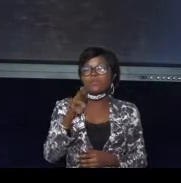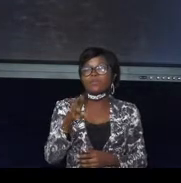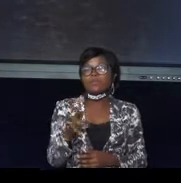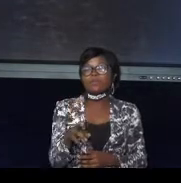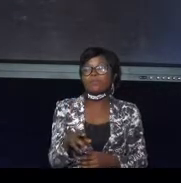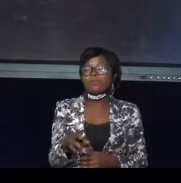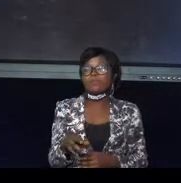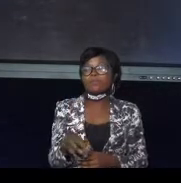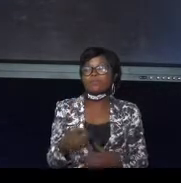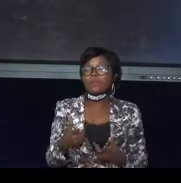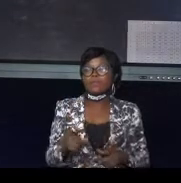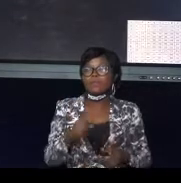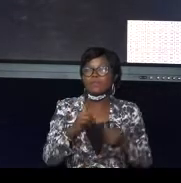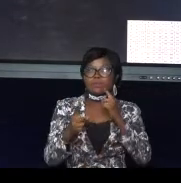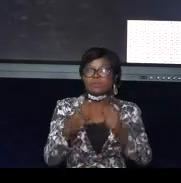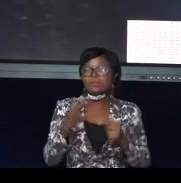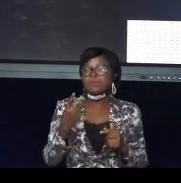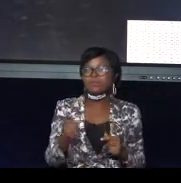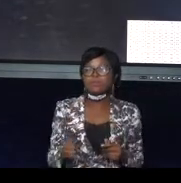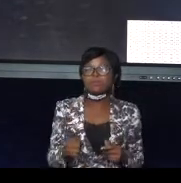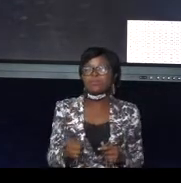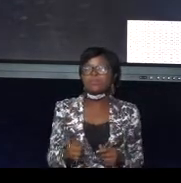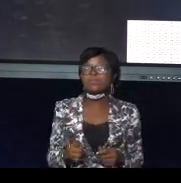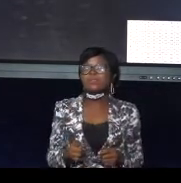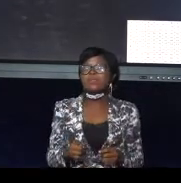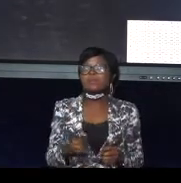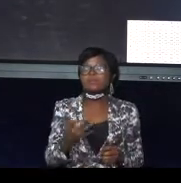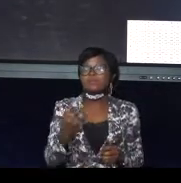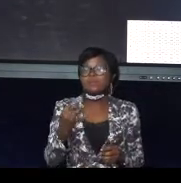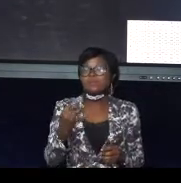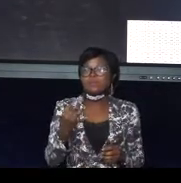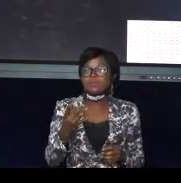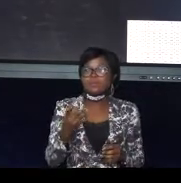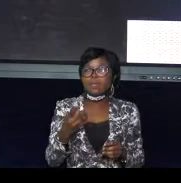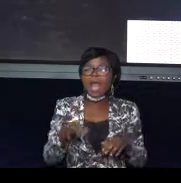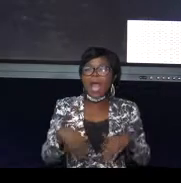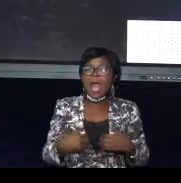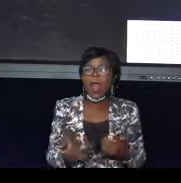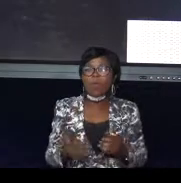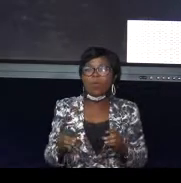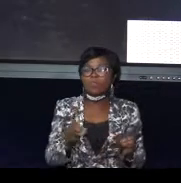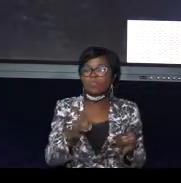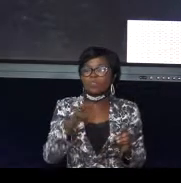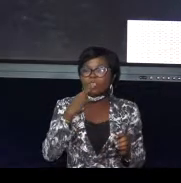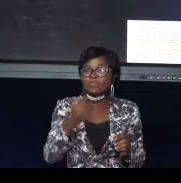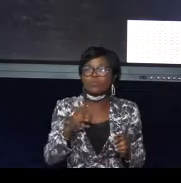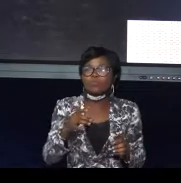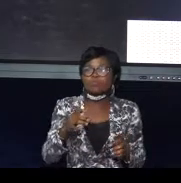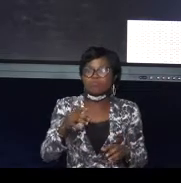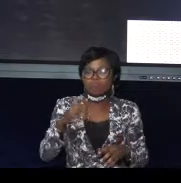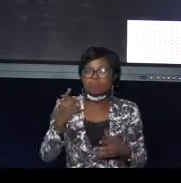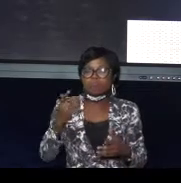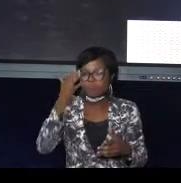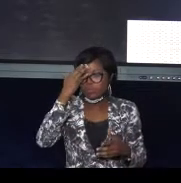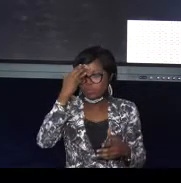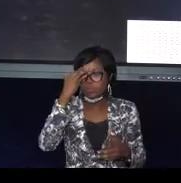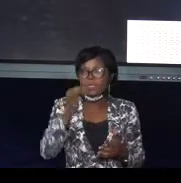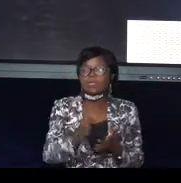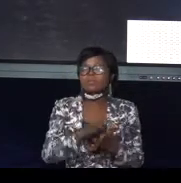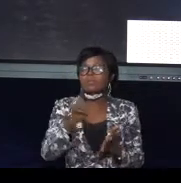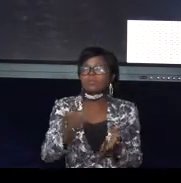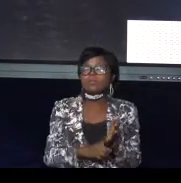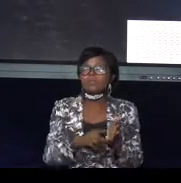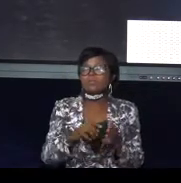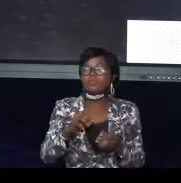on. Let's talk about divisibility rules. I mean, just by looking at a number, how do you determine what is a factor of this number without